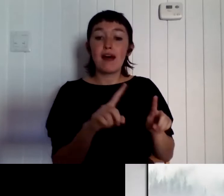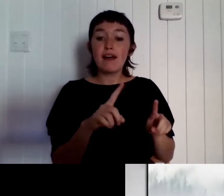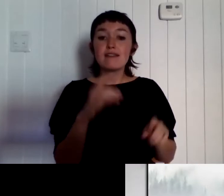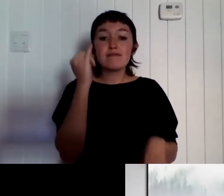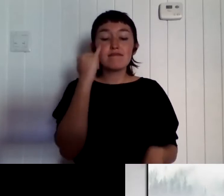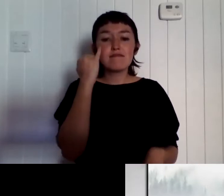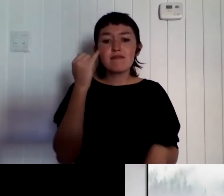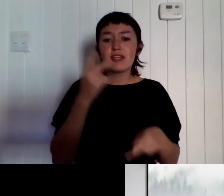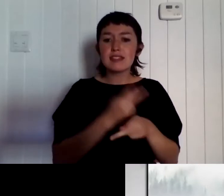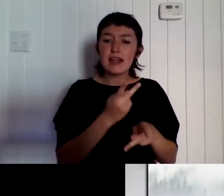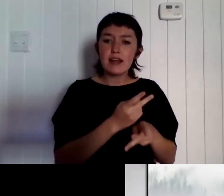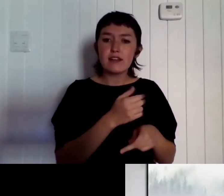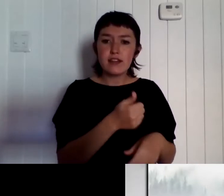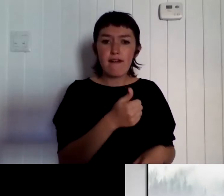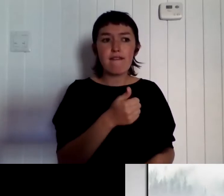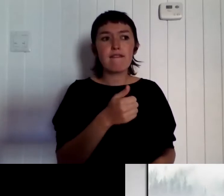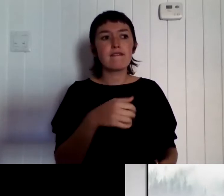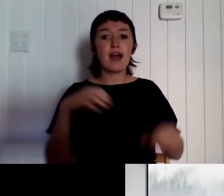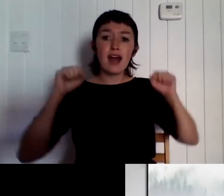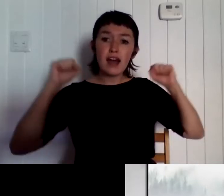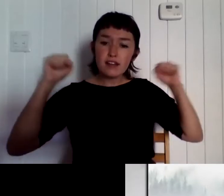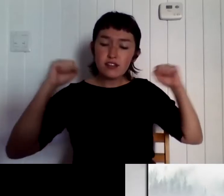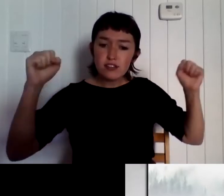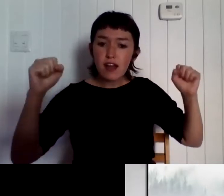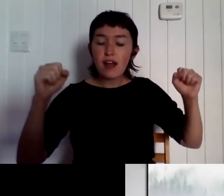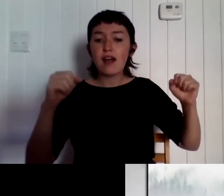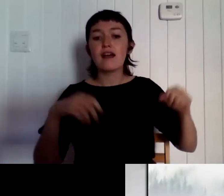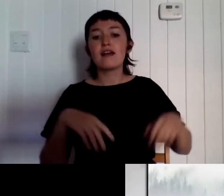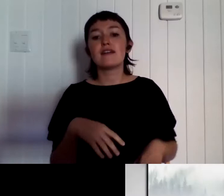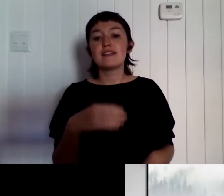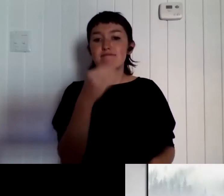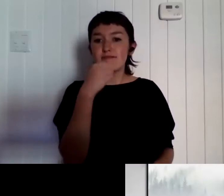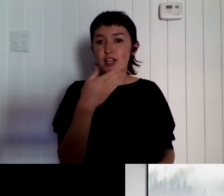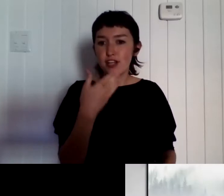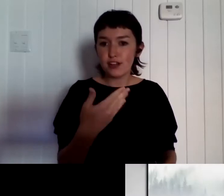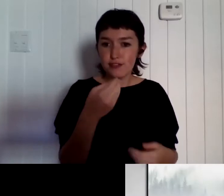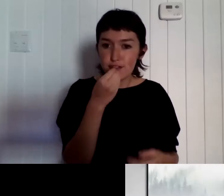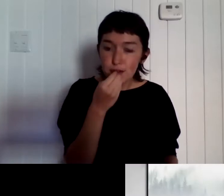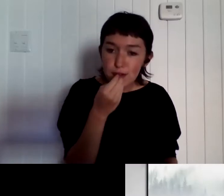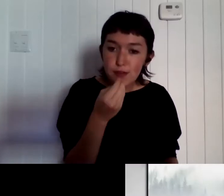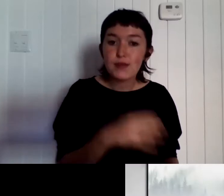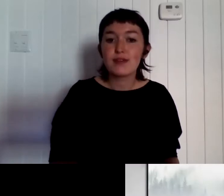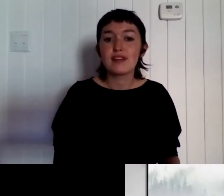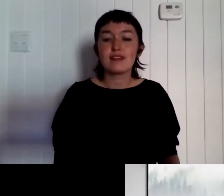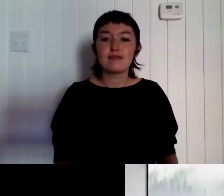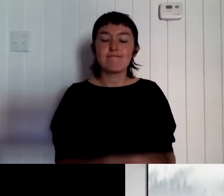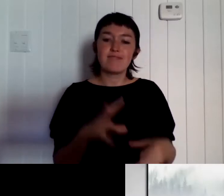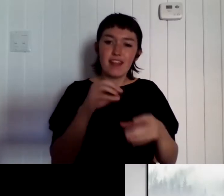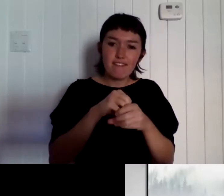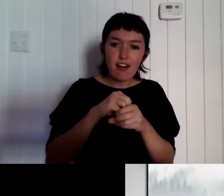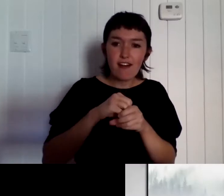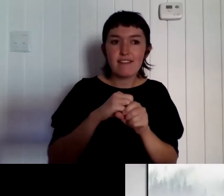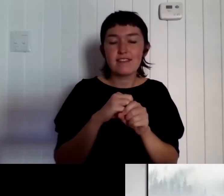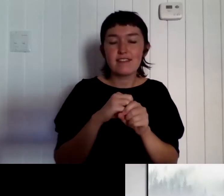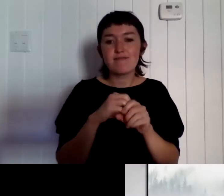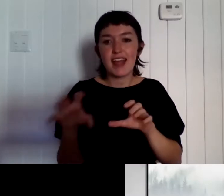getting regular exercise and eating a good diet and participating in activities and hanging out